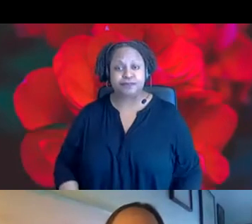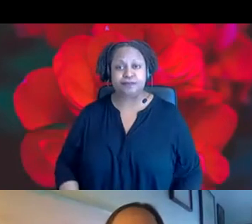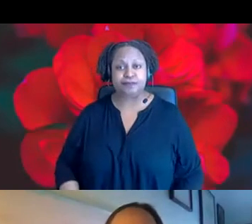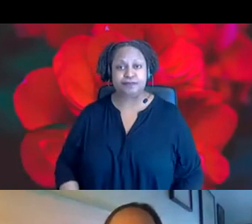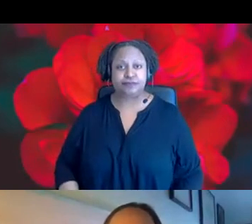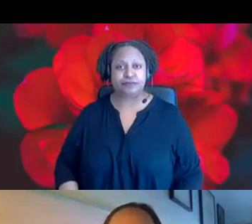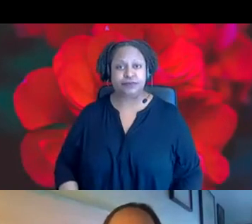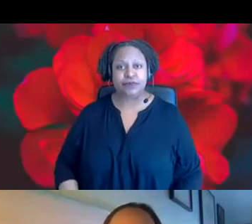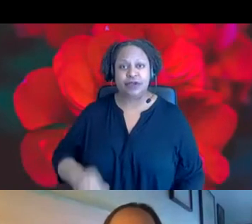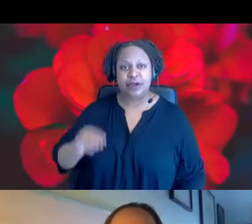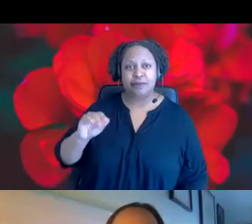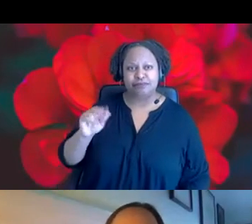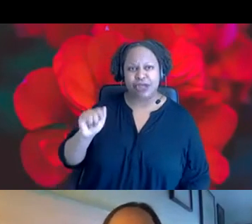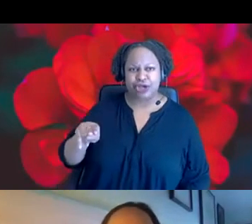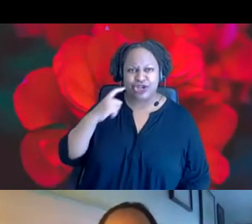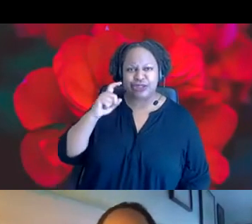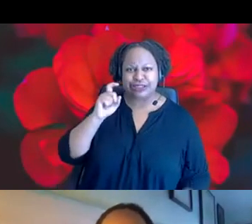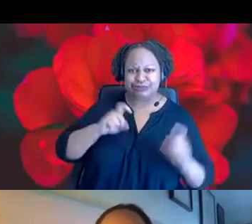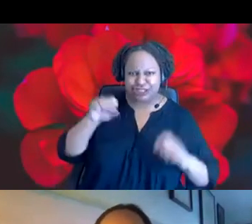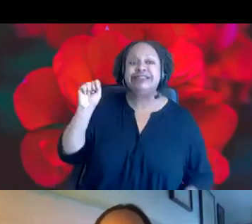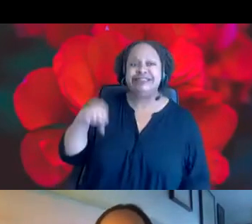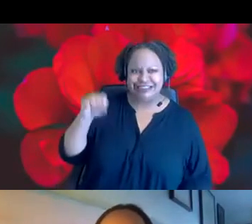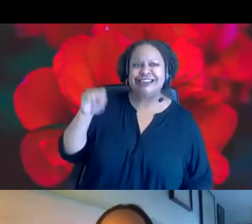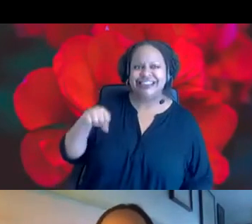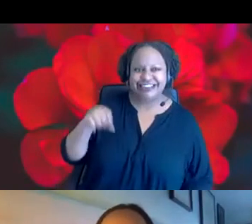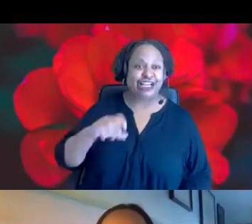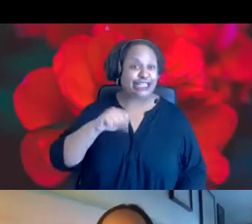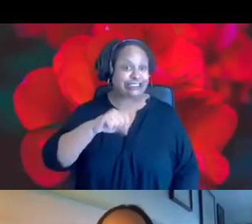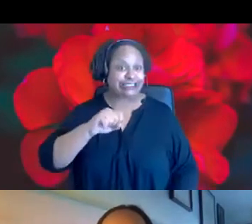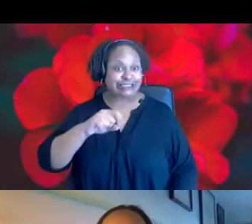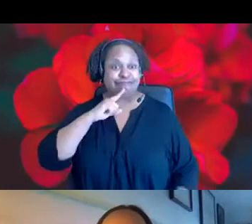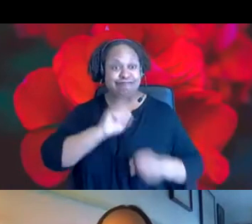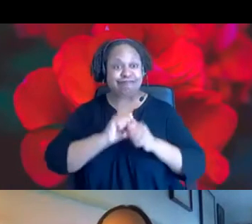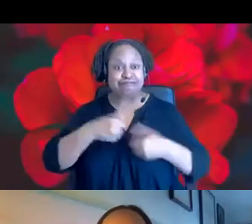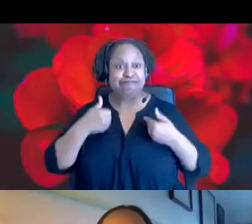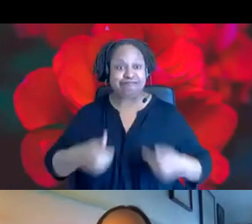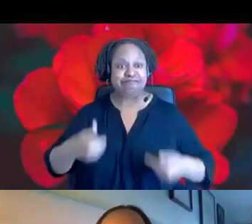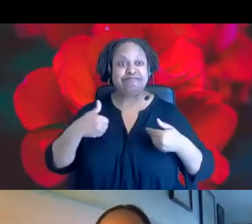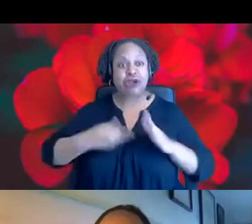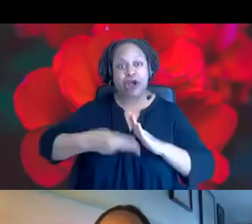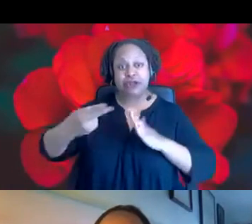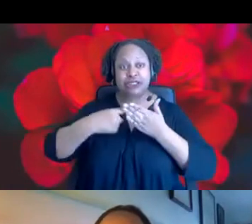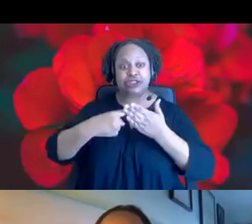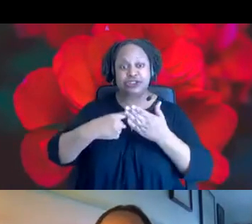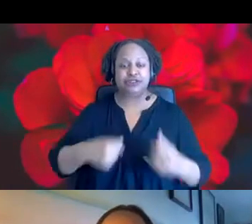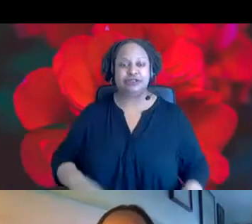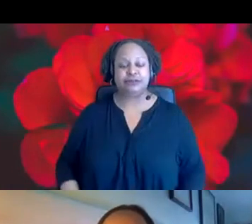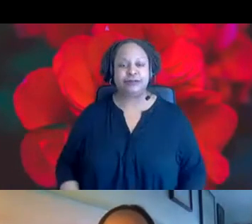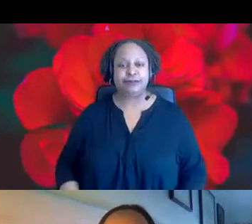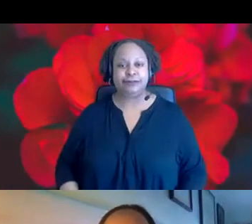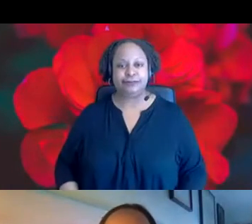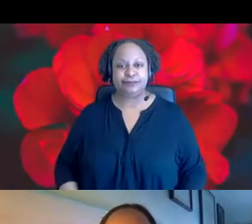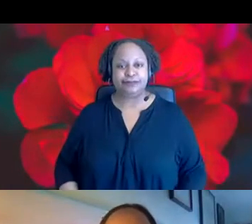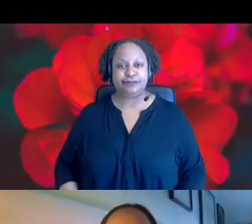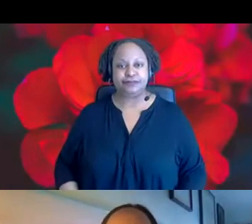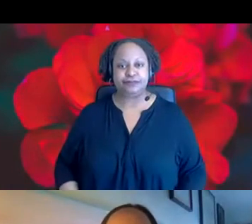Go, Marian, your head's nodding fast. I totally am. I was much more measured, I guess, in